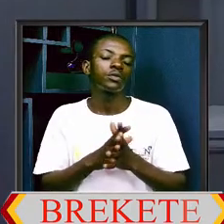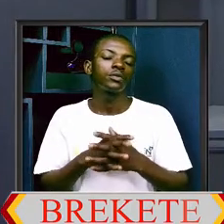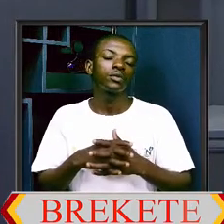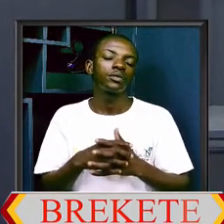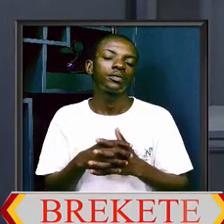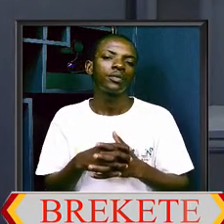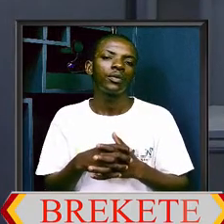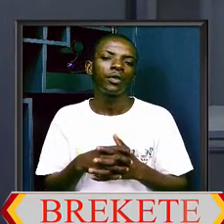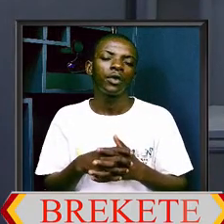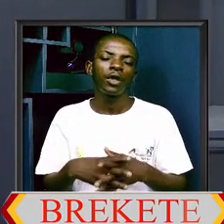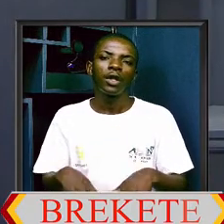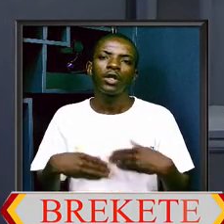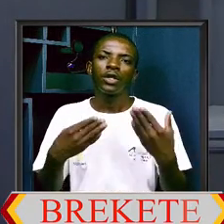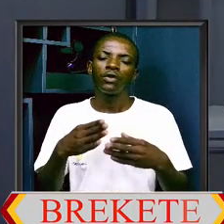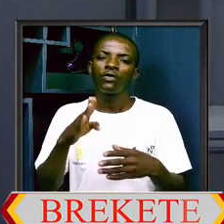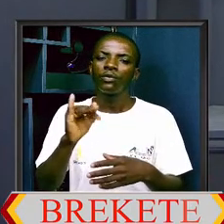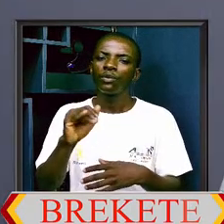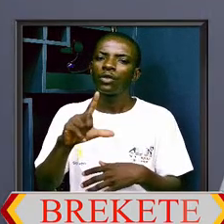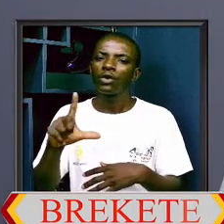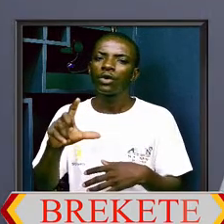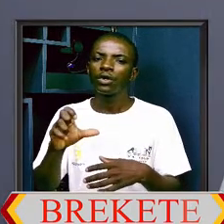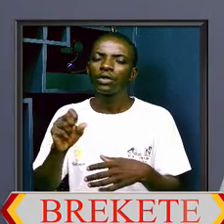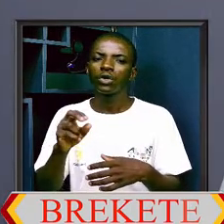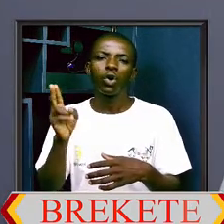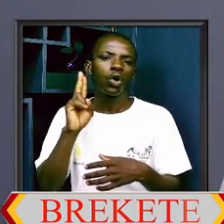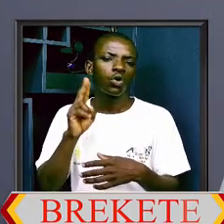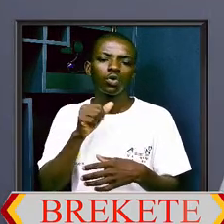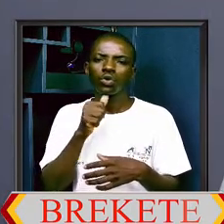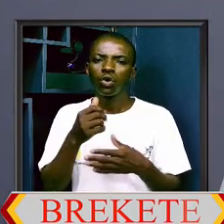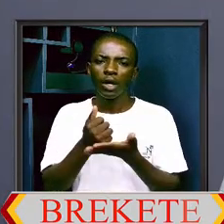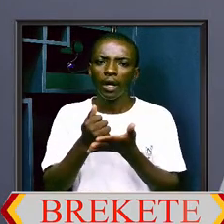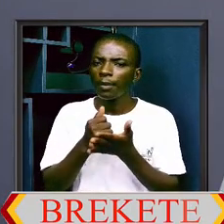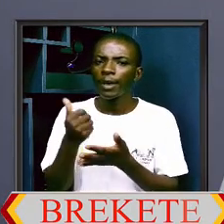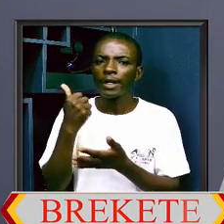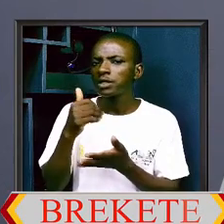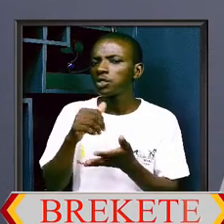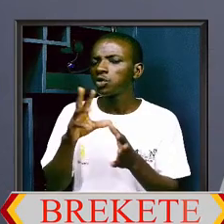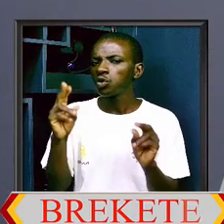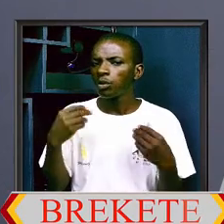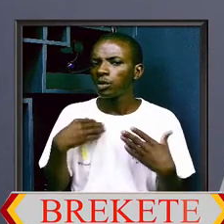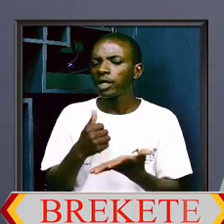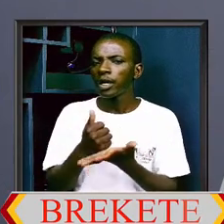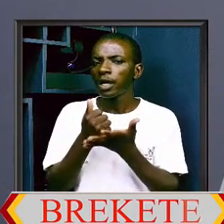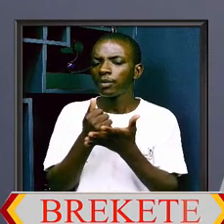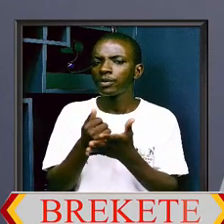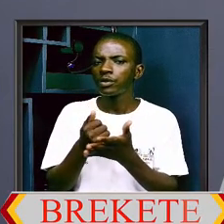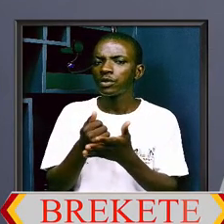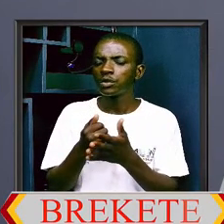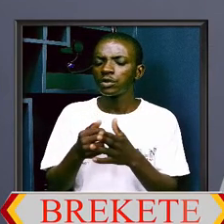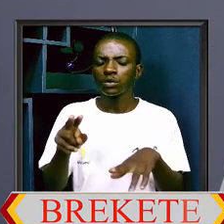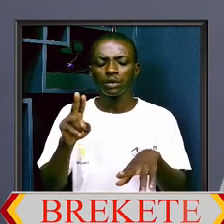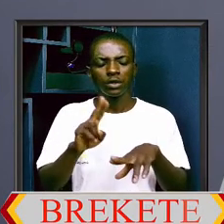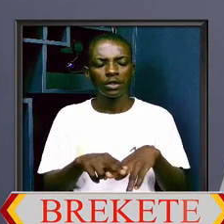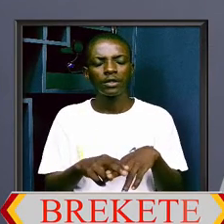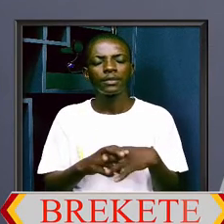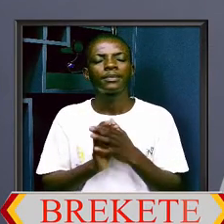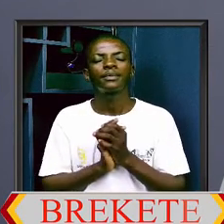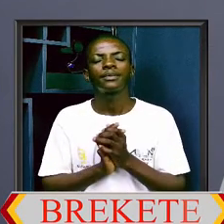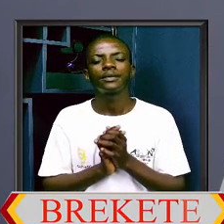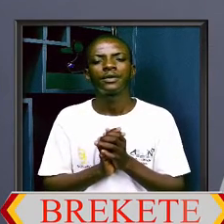hospital they don't give Bill uncles no help them aunties no help them nobody she go sit